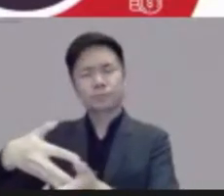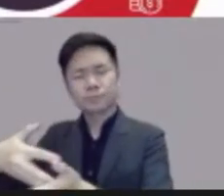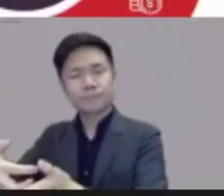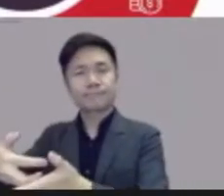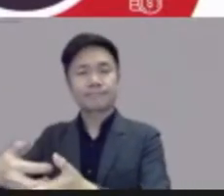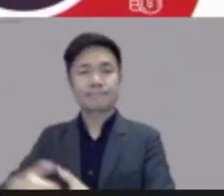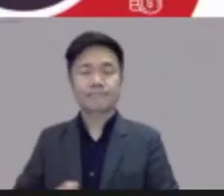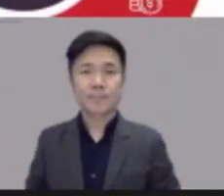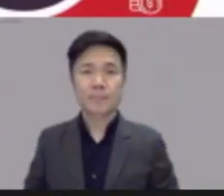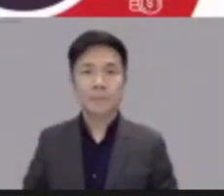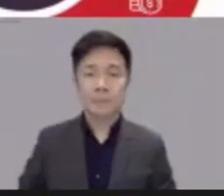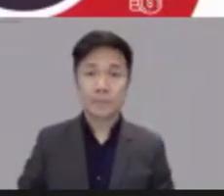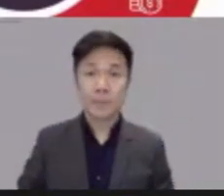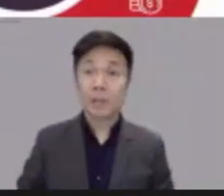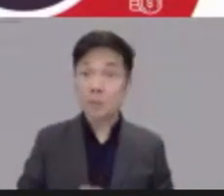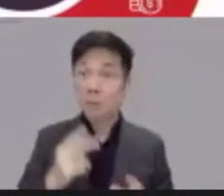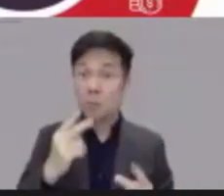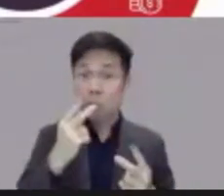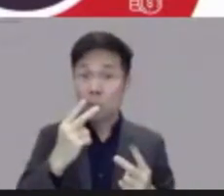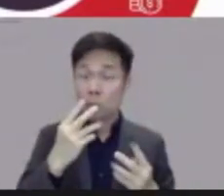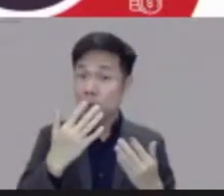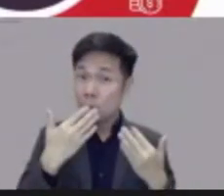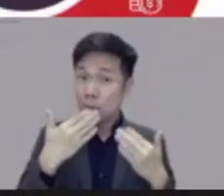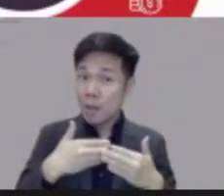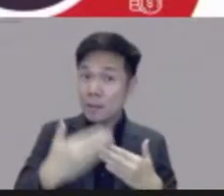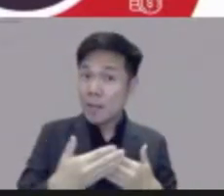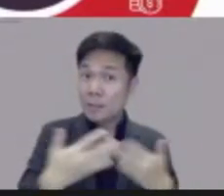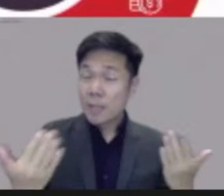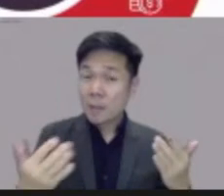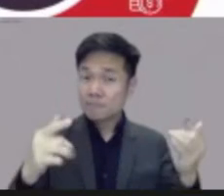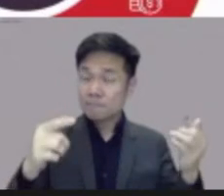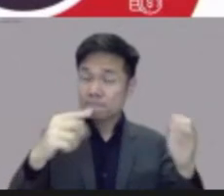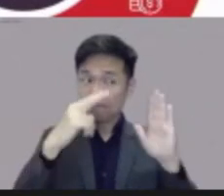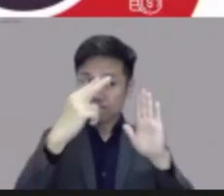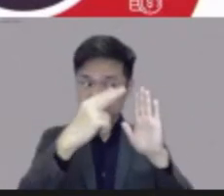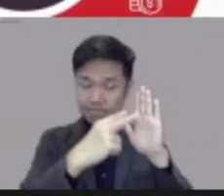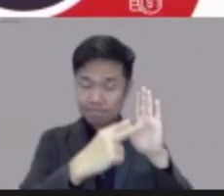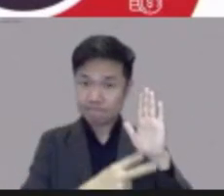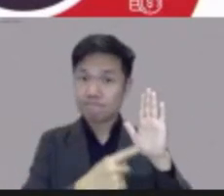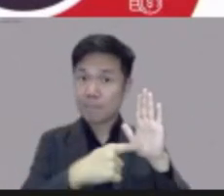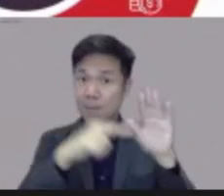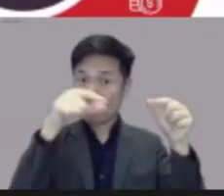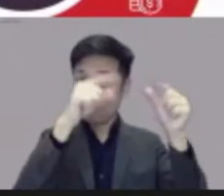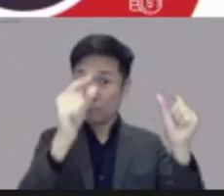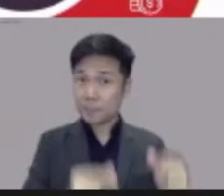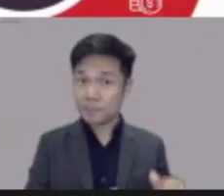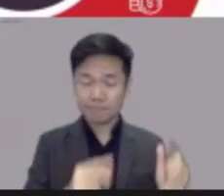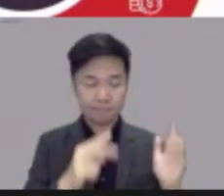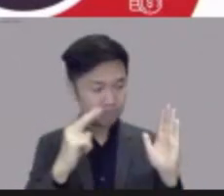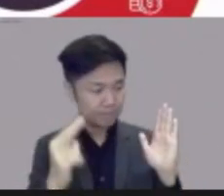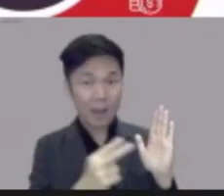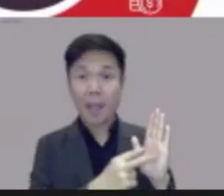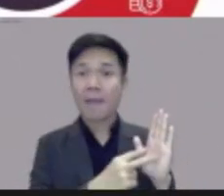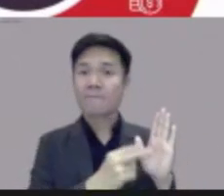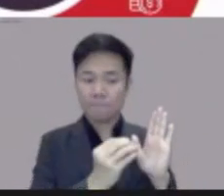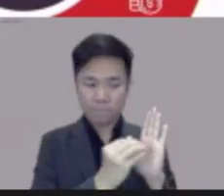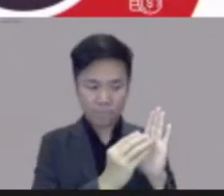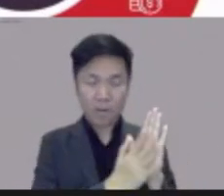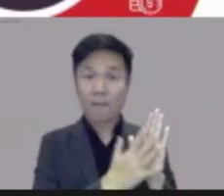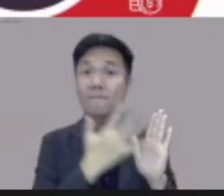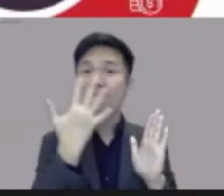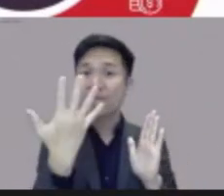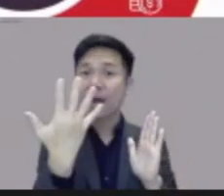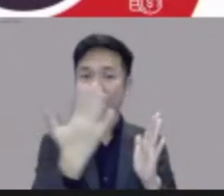and this framework shapes recommendations for concrete policy actions across the five themes in the report around